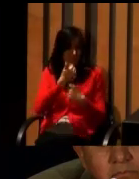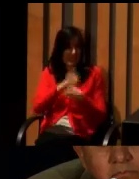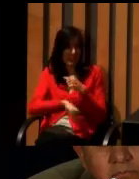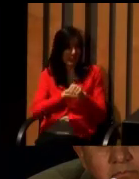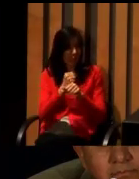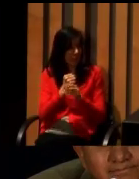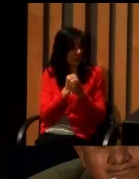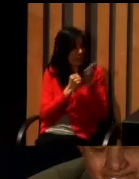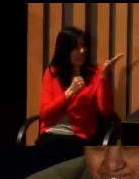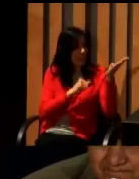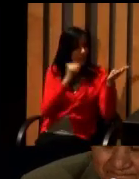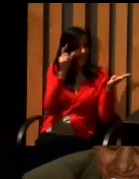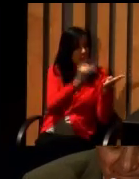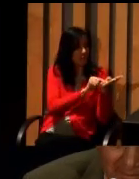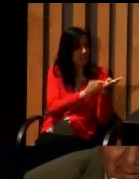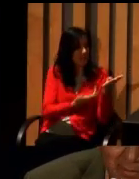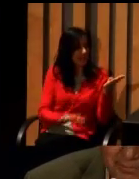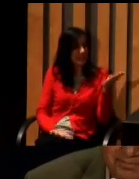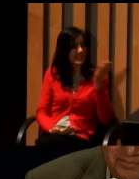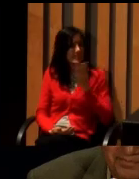you for being here. That means a lot.